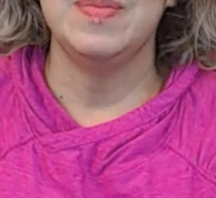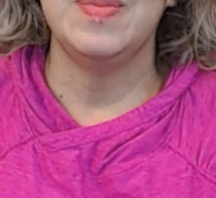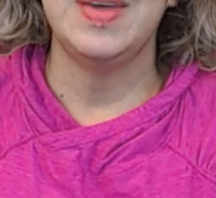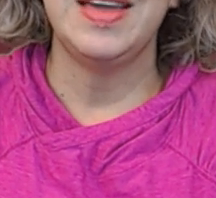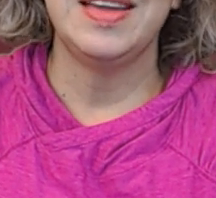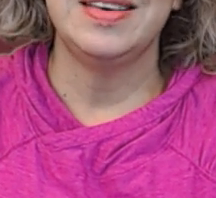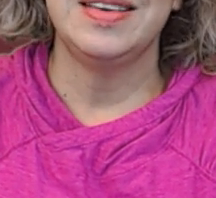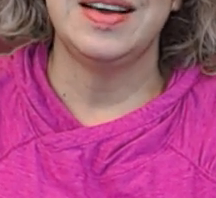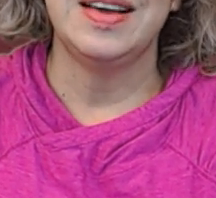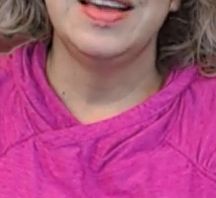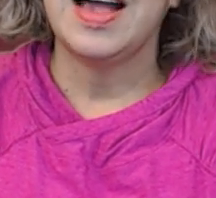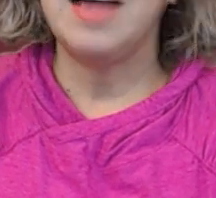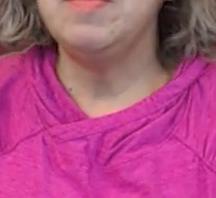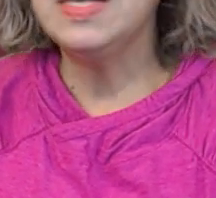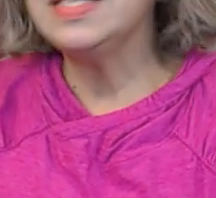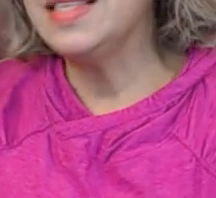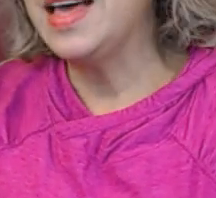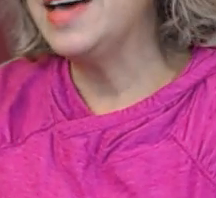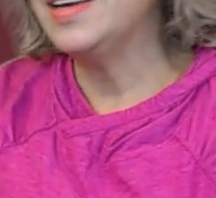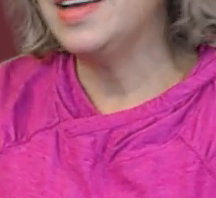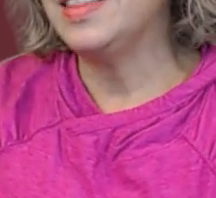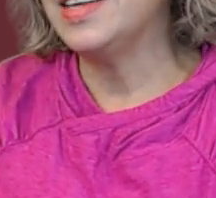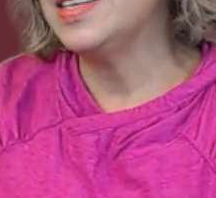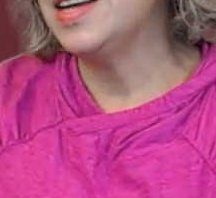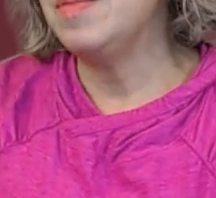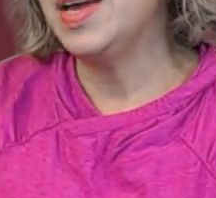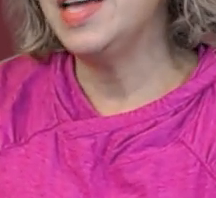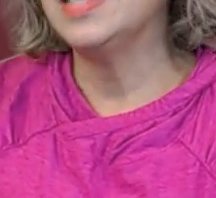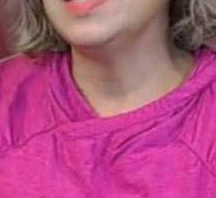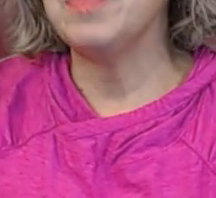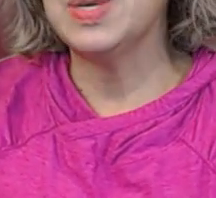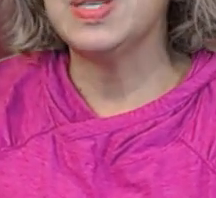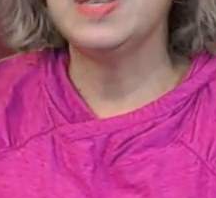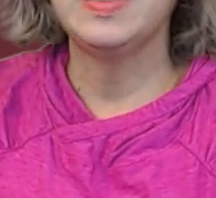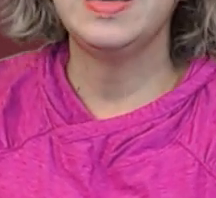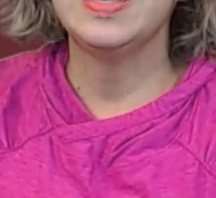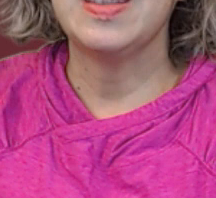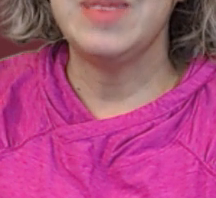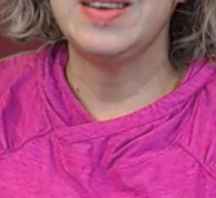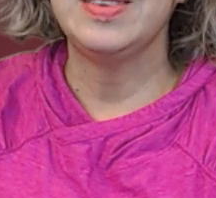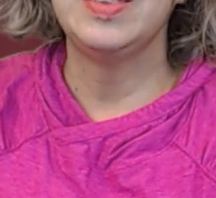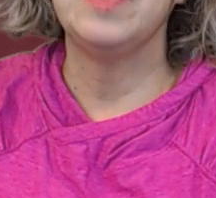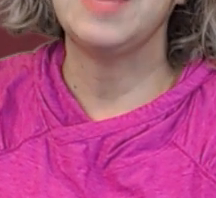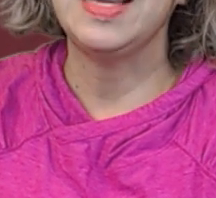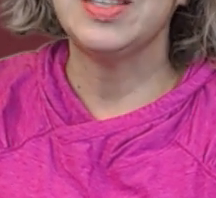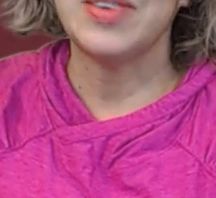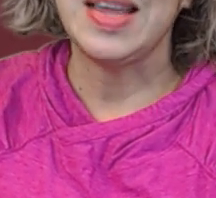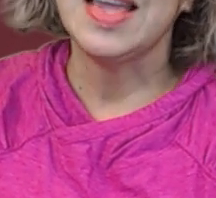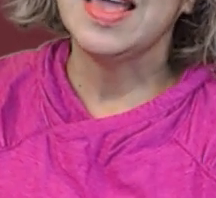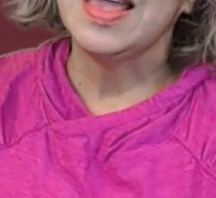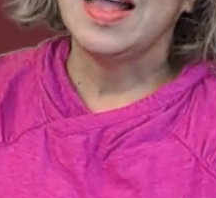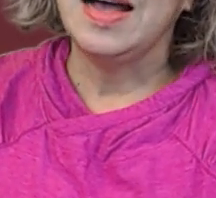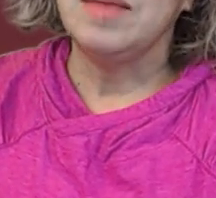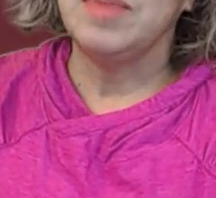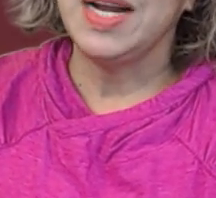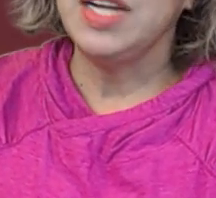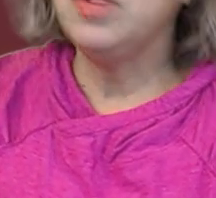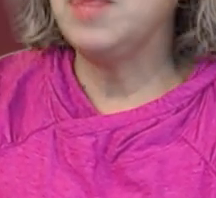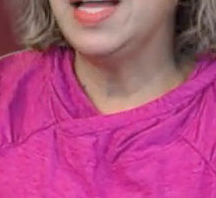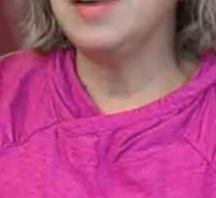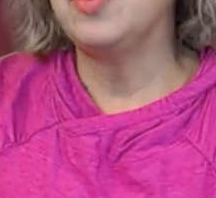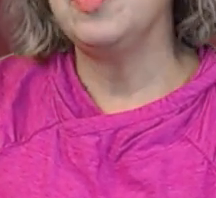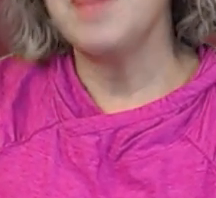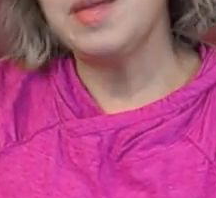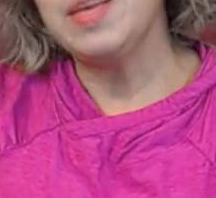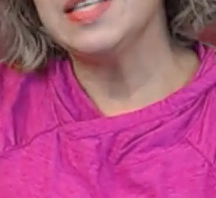came. And I missed that at that time. I had some personal things going on due to my injury. But I do